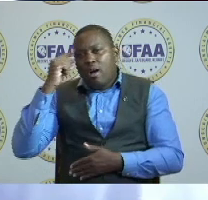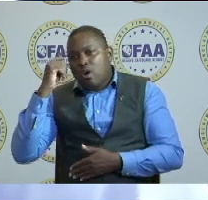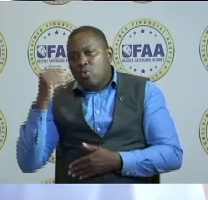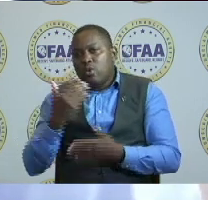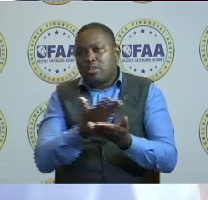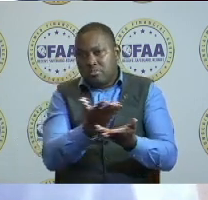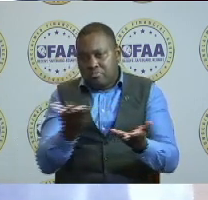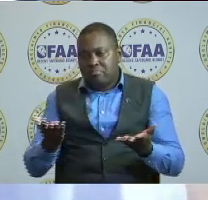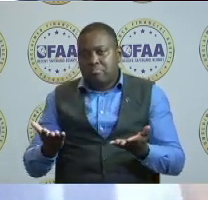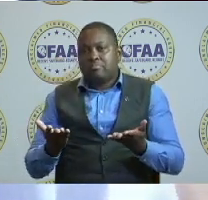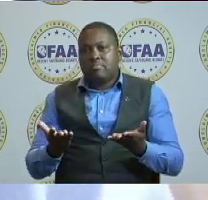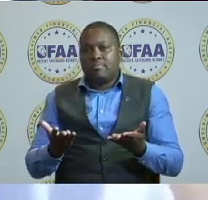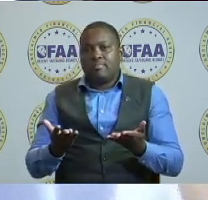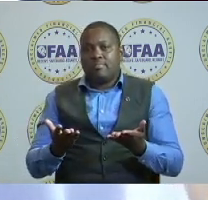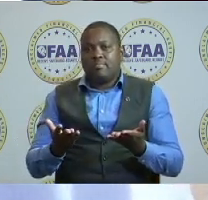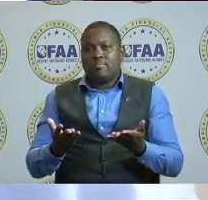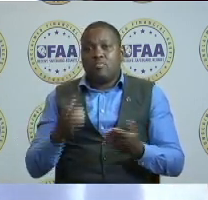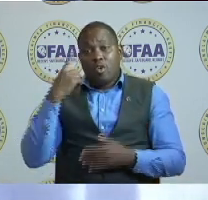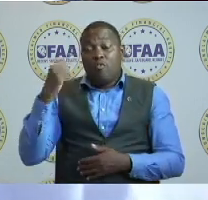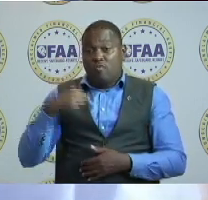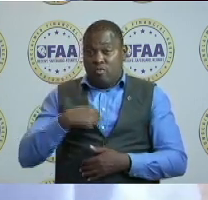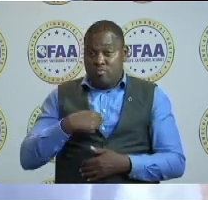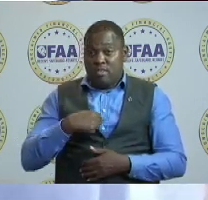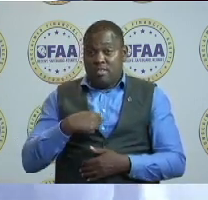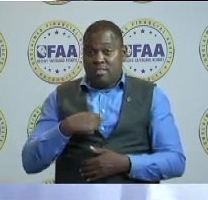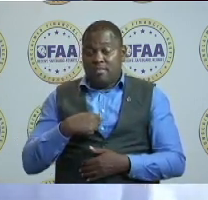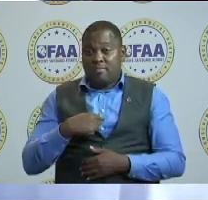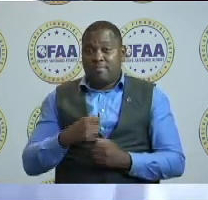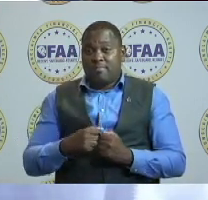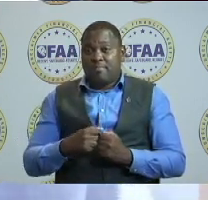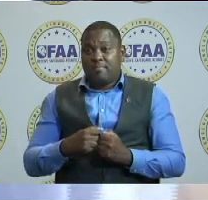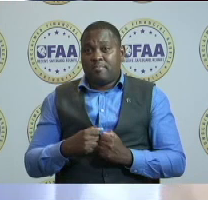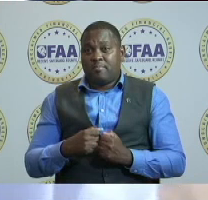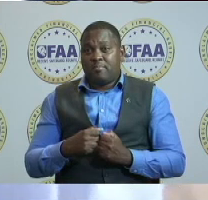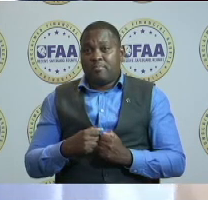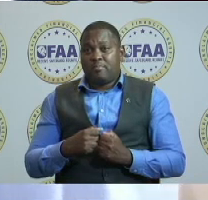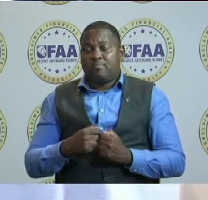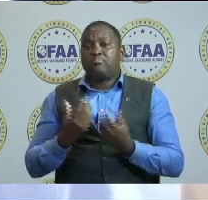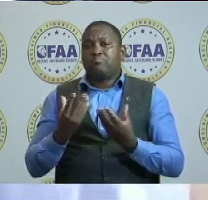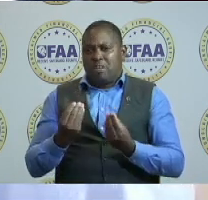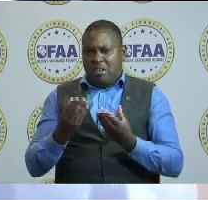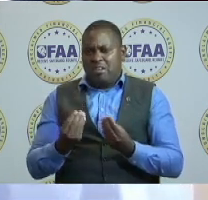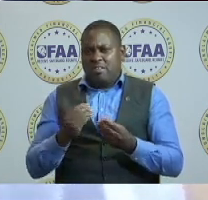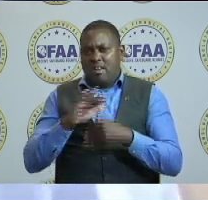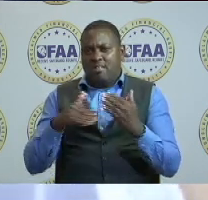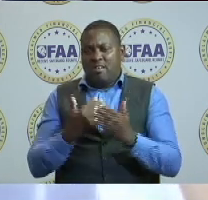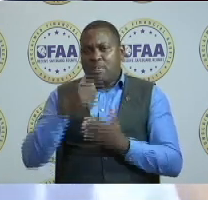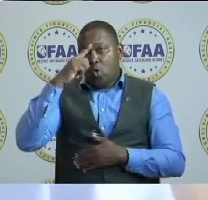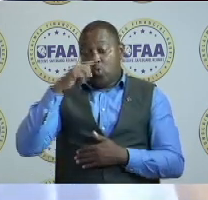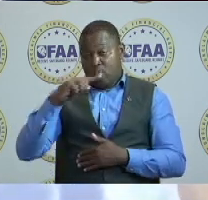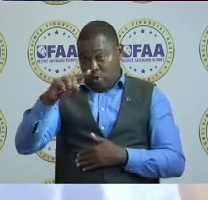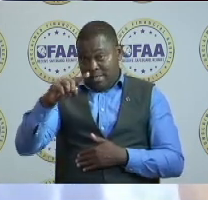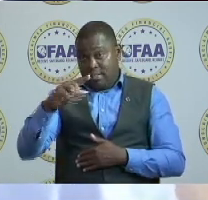participants. And for me, as has been indicated by Jones, it will be quite easy at the policy level, where I'll share some